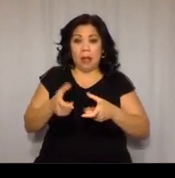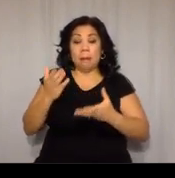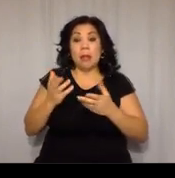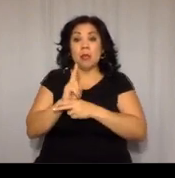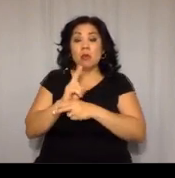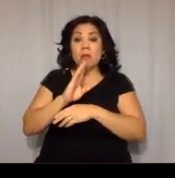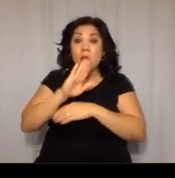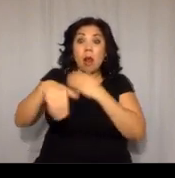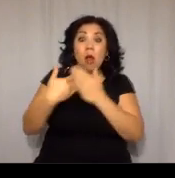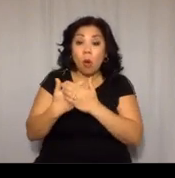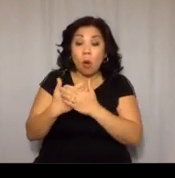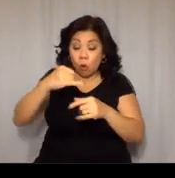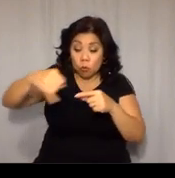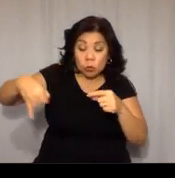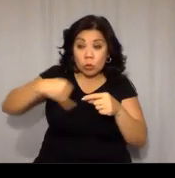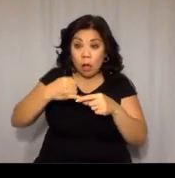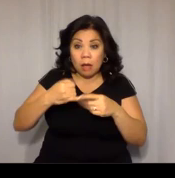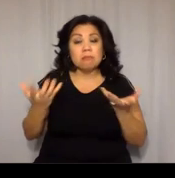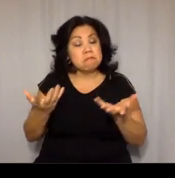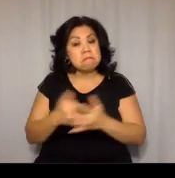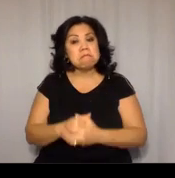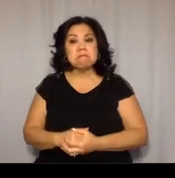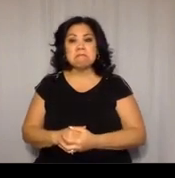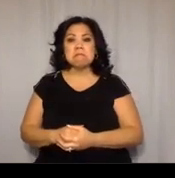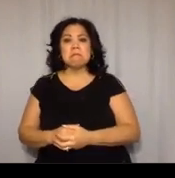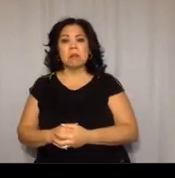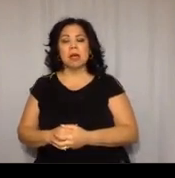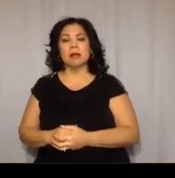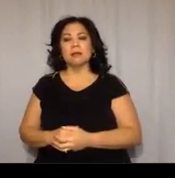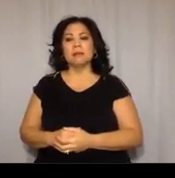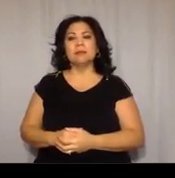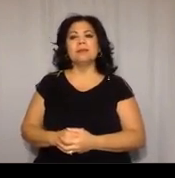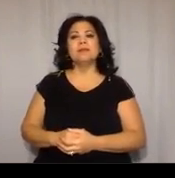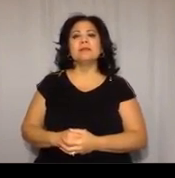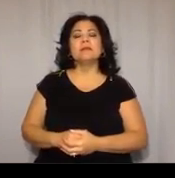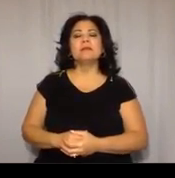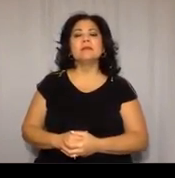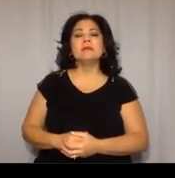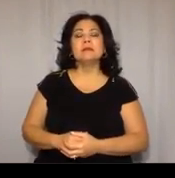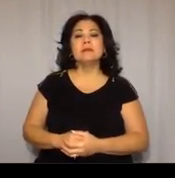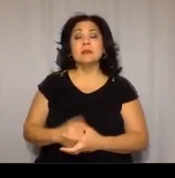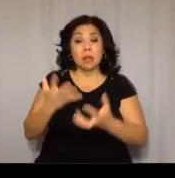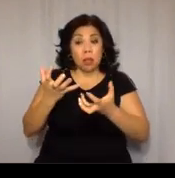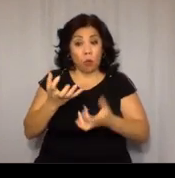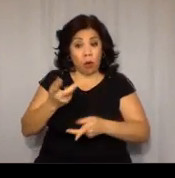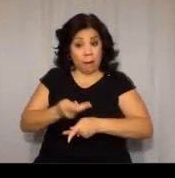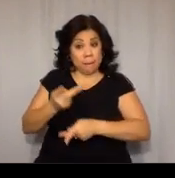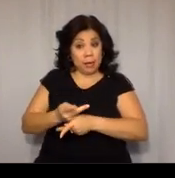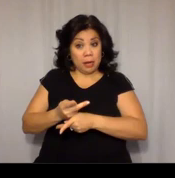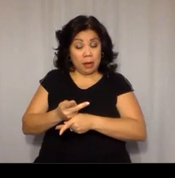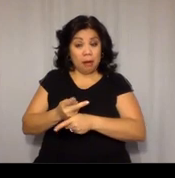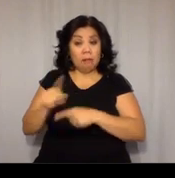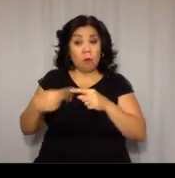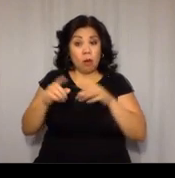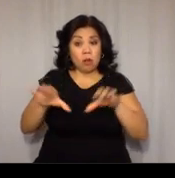circle right here. I'm going to go all the way around this plate. There we go. The one thing you want to be careful about when you make